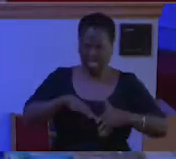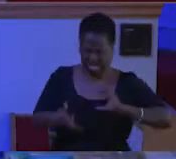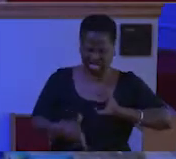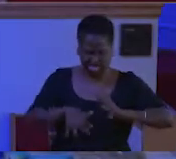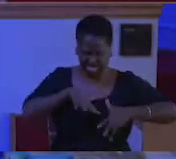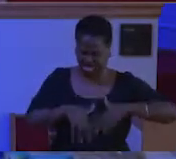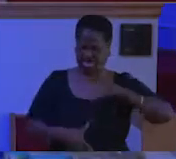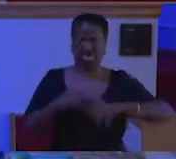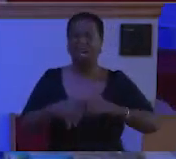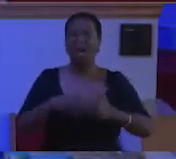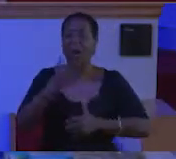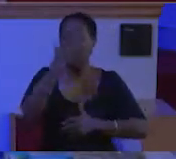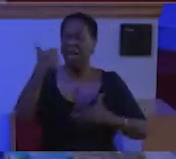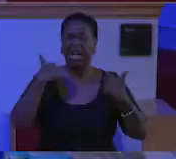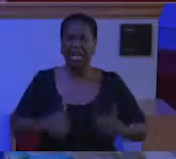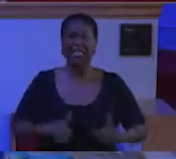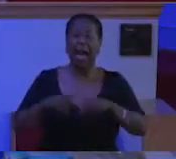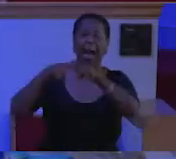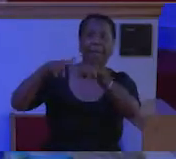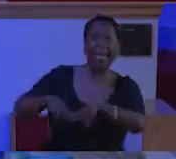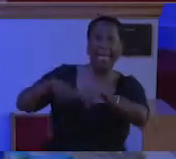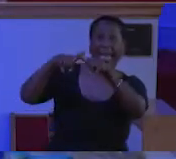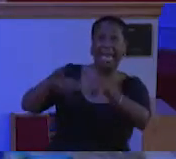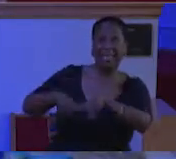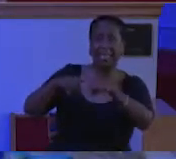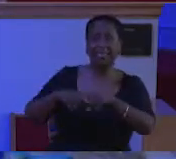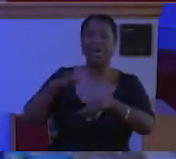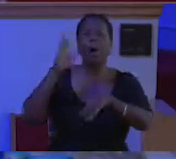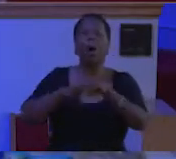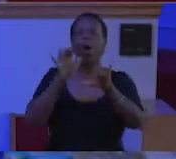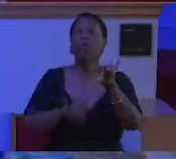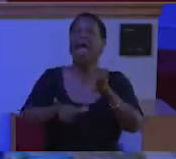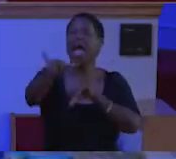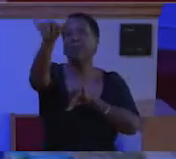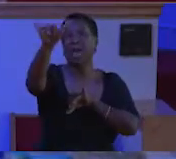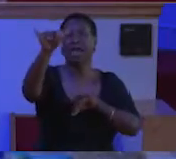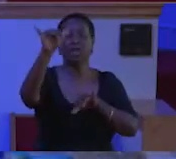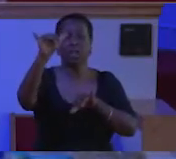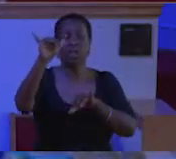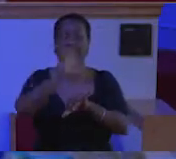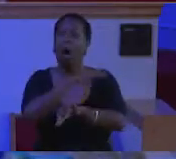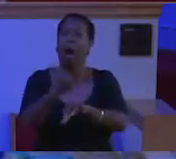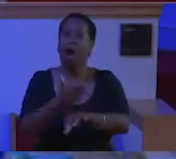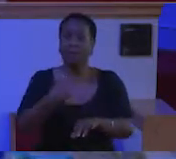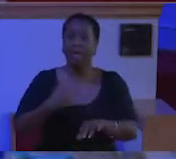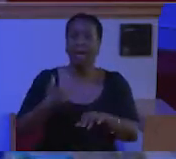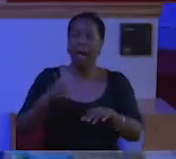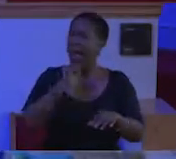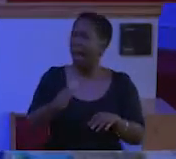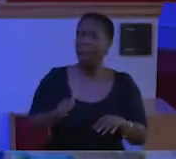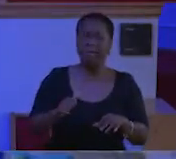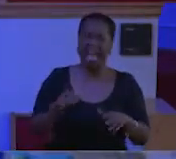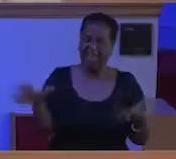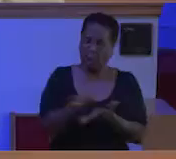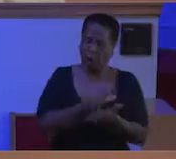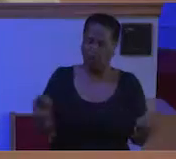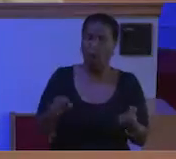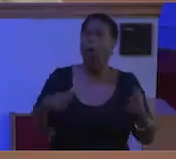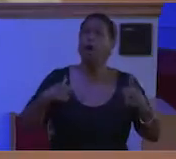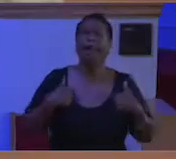of, because I'm leaning on everlasting arms. I'm not